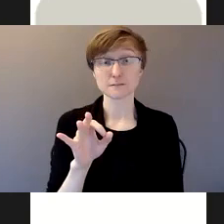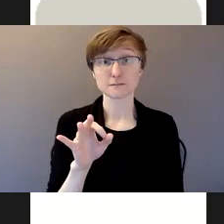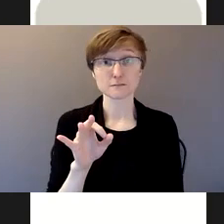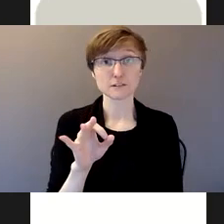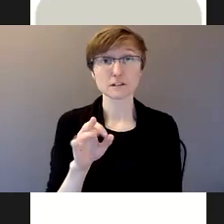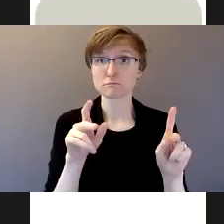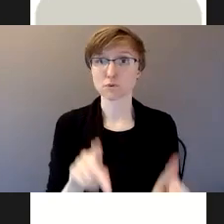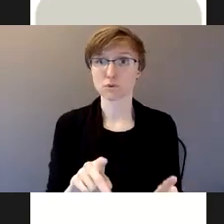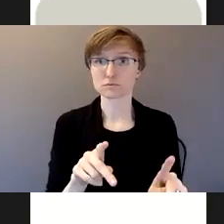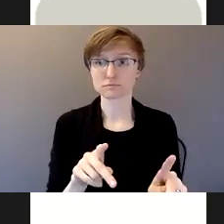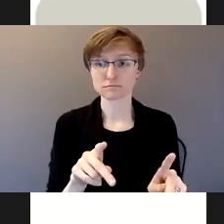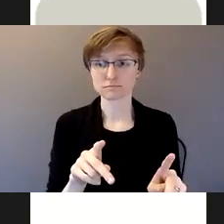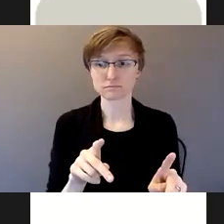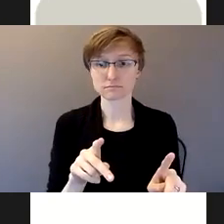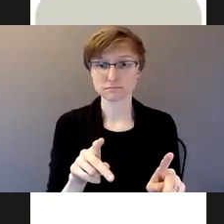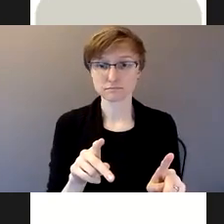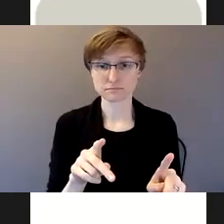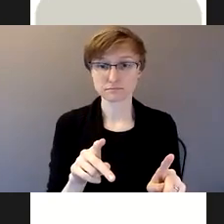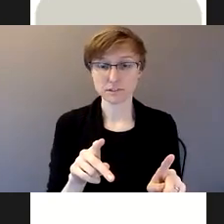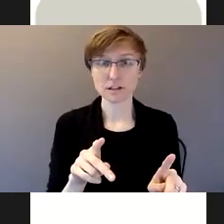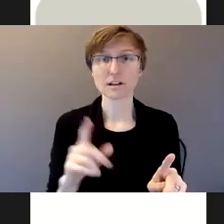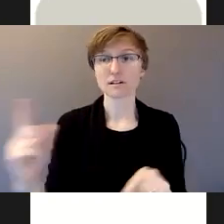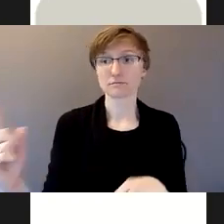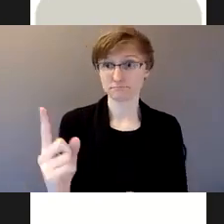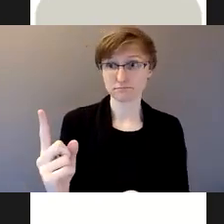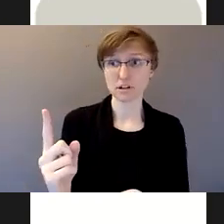property, then we would be giving up our authority to them.